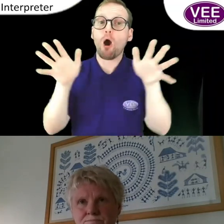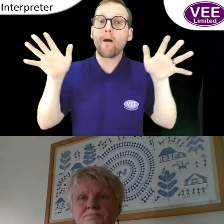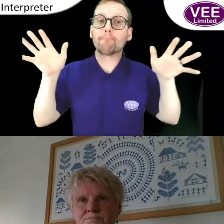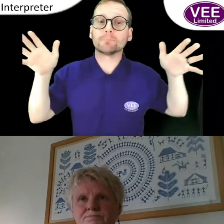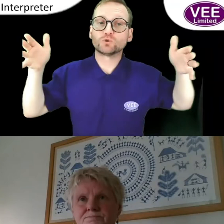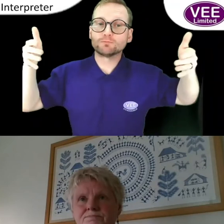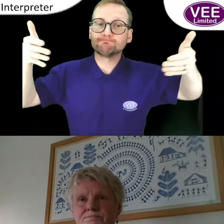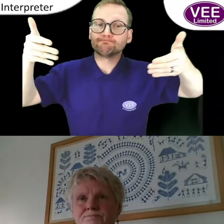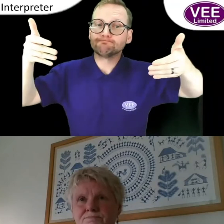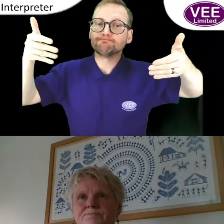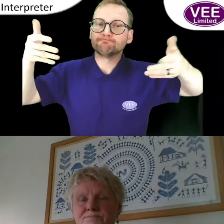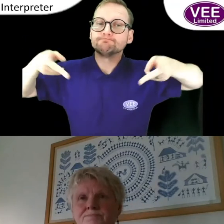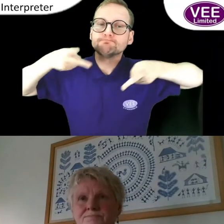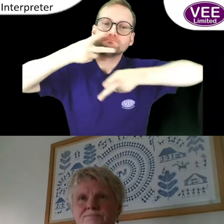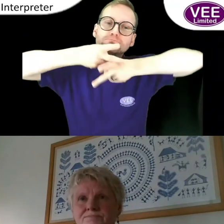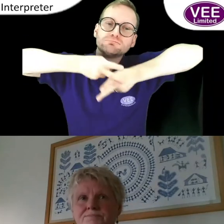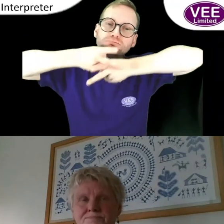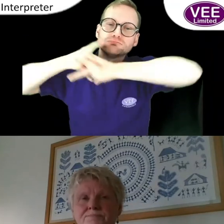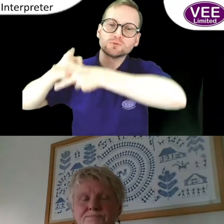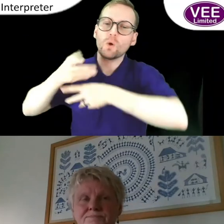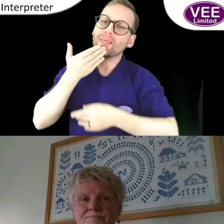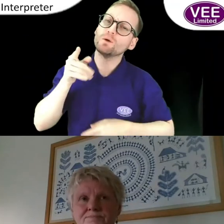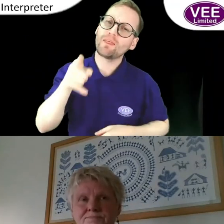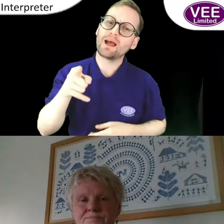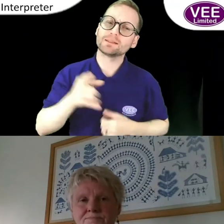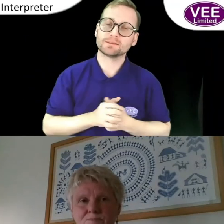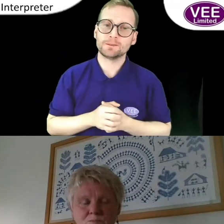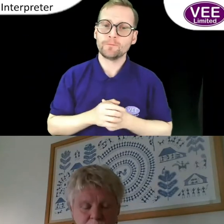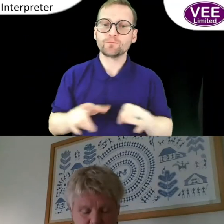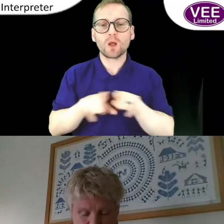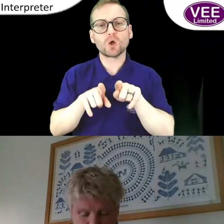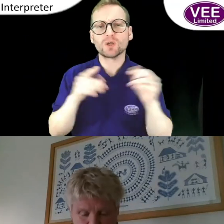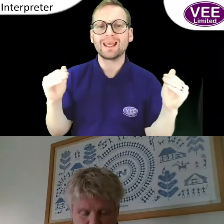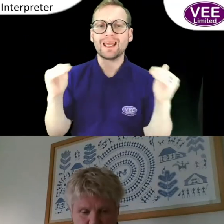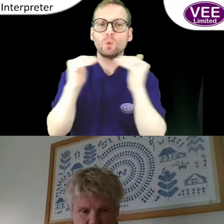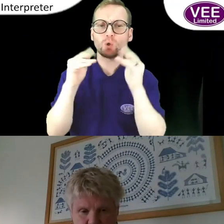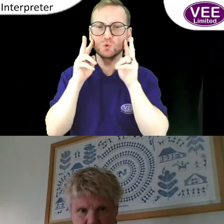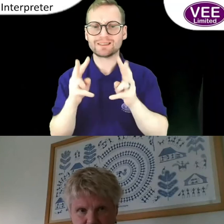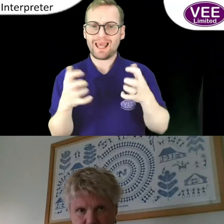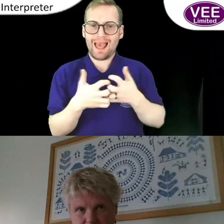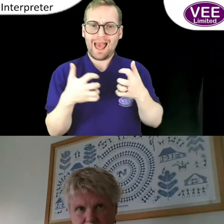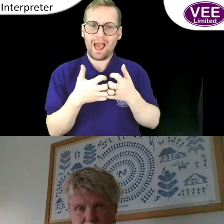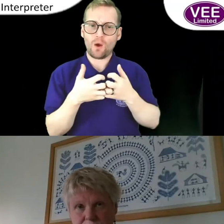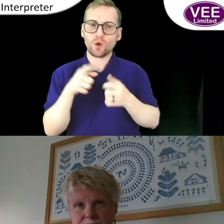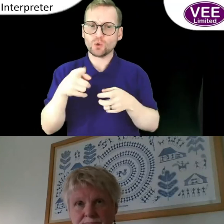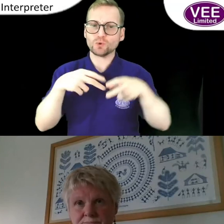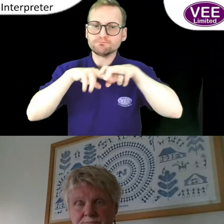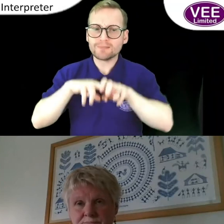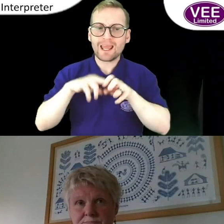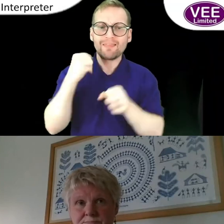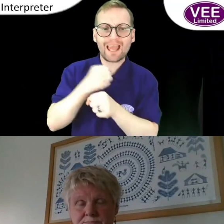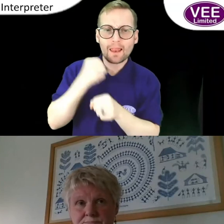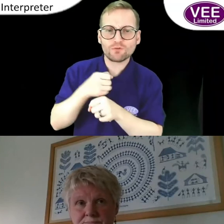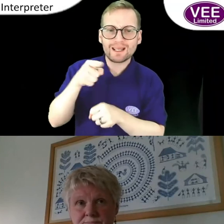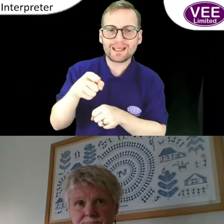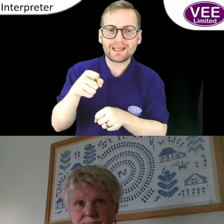I would like to come back to that. I thank you for this. But it's equally very nice to see the way how you are sitting in the galleries, actually